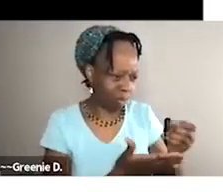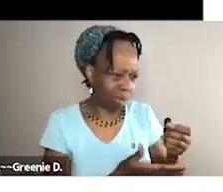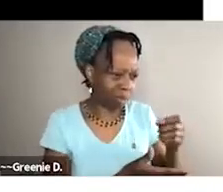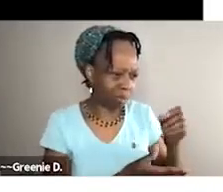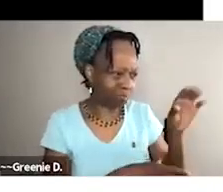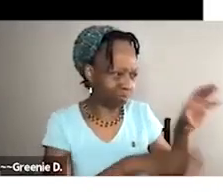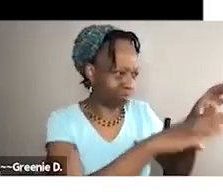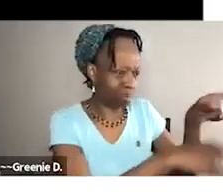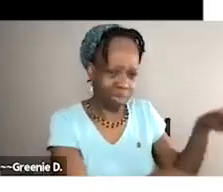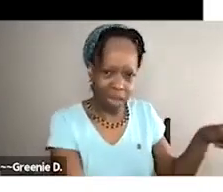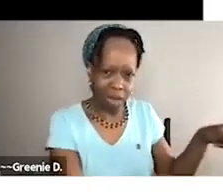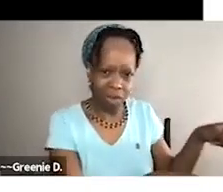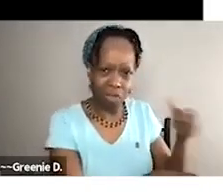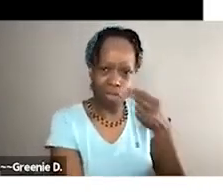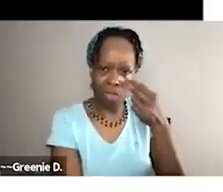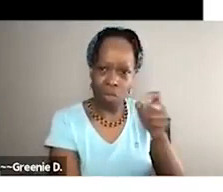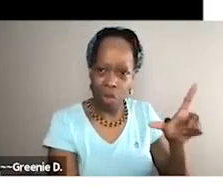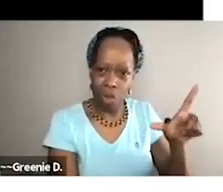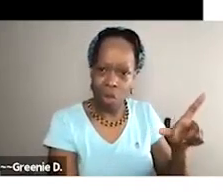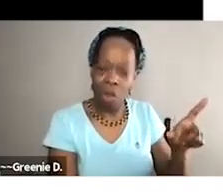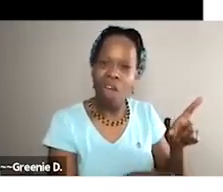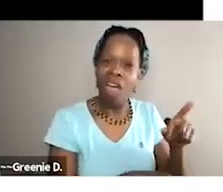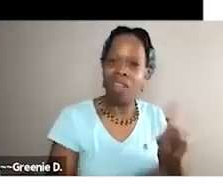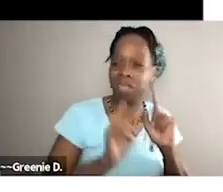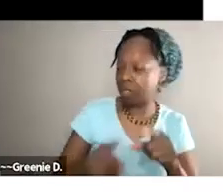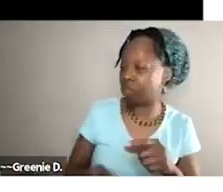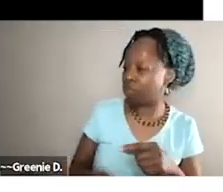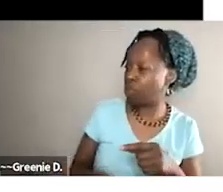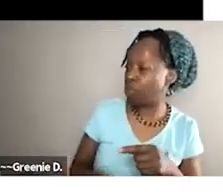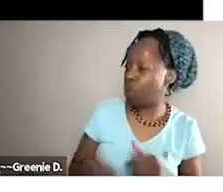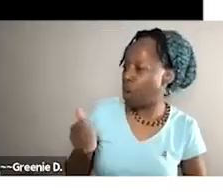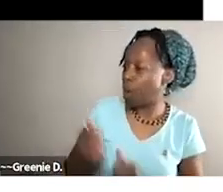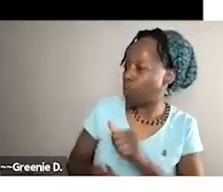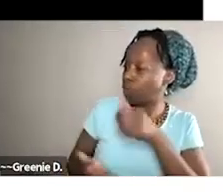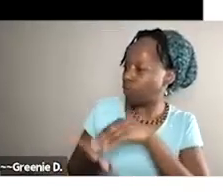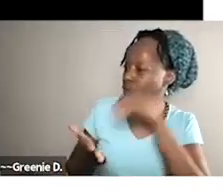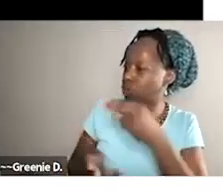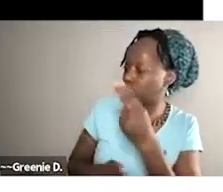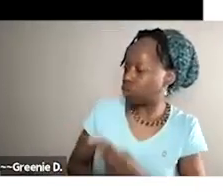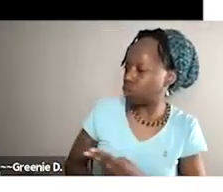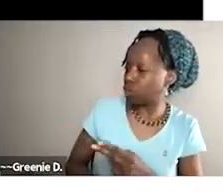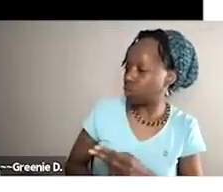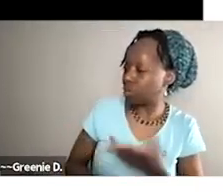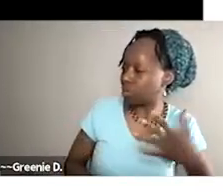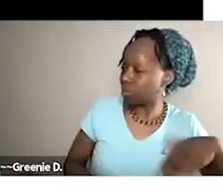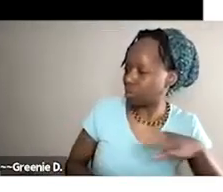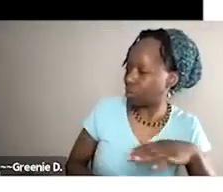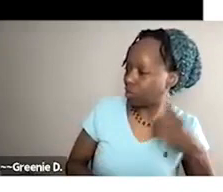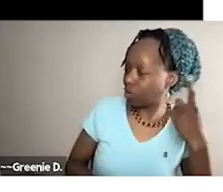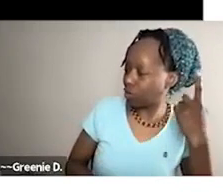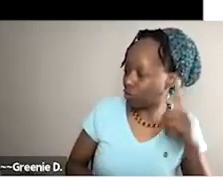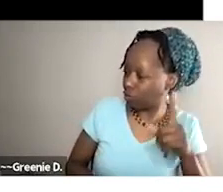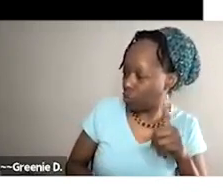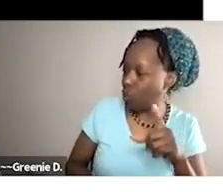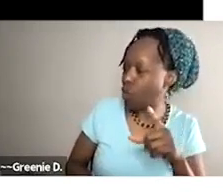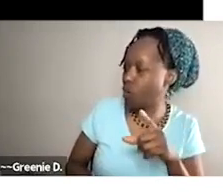student is that you don't matter. You know, that we are using this as a storeroom over what will be your emergency exit